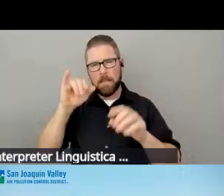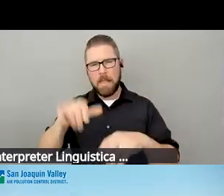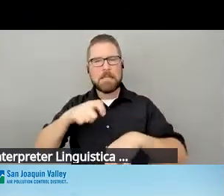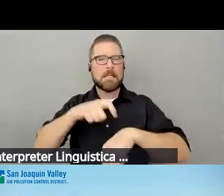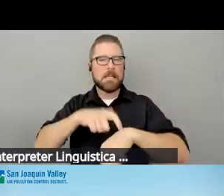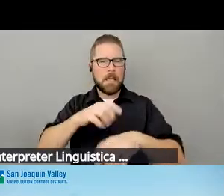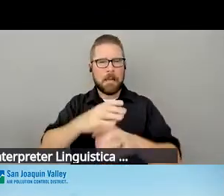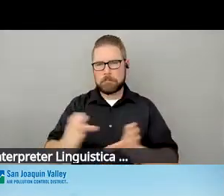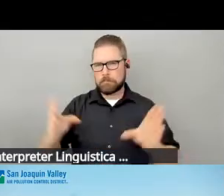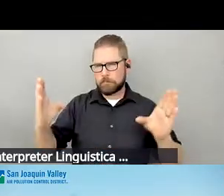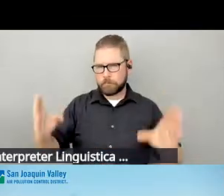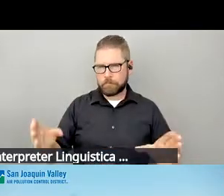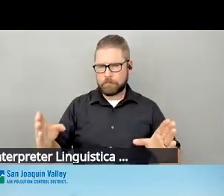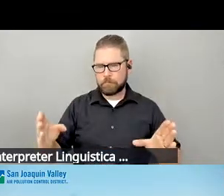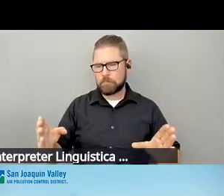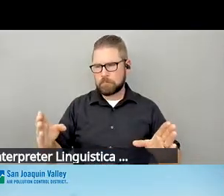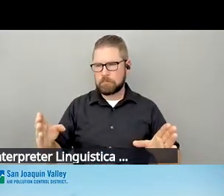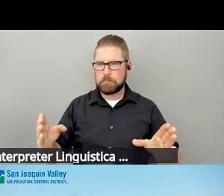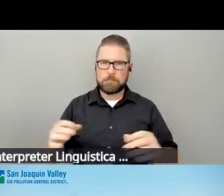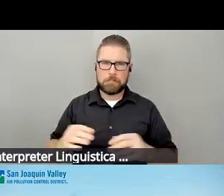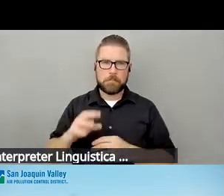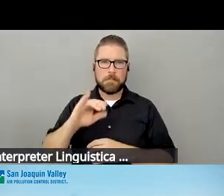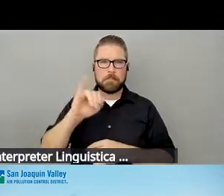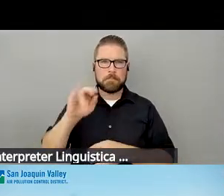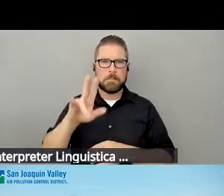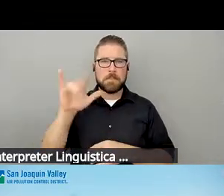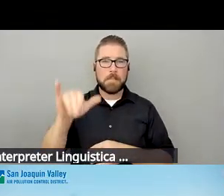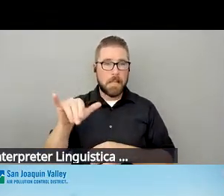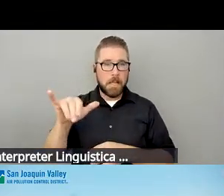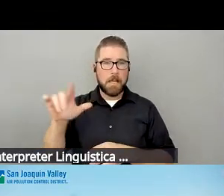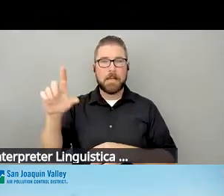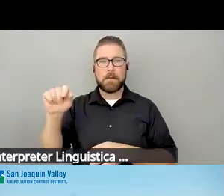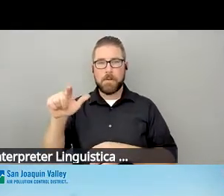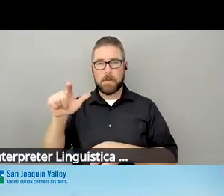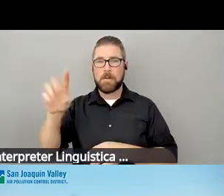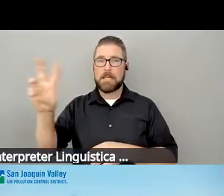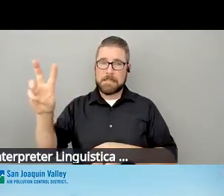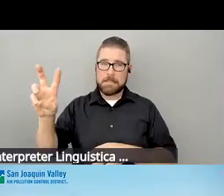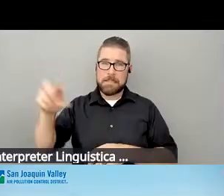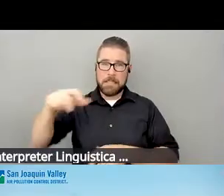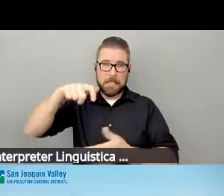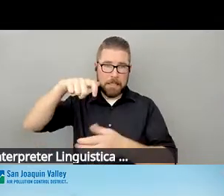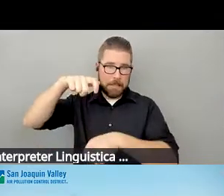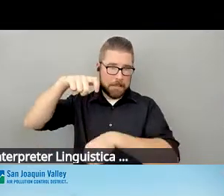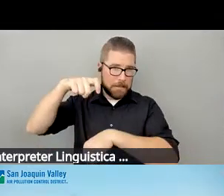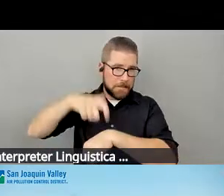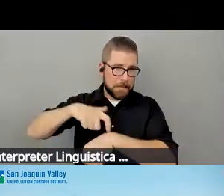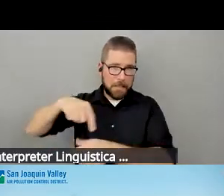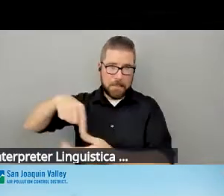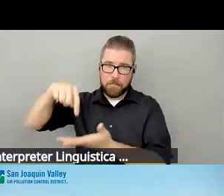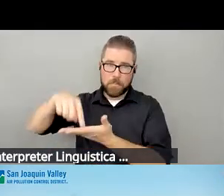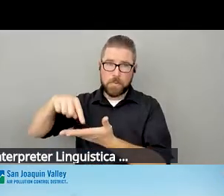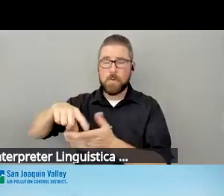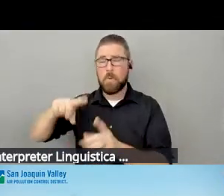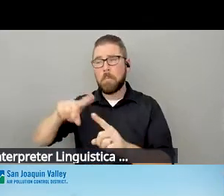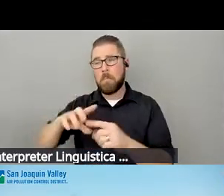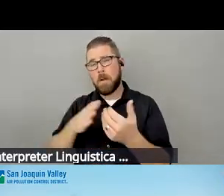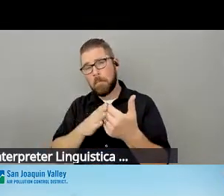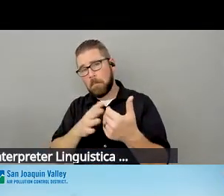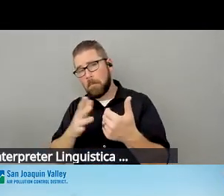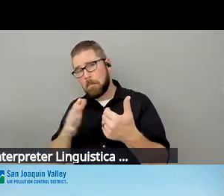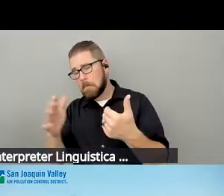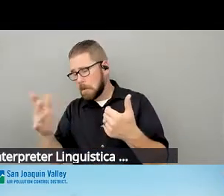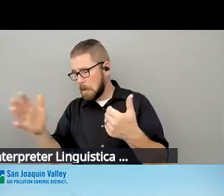kind of keeping in mind that July 2026 timeframe, but we will still have flexibility, I think, beyond that. And I'd have